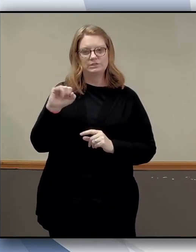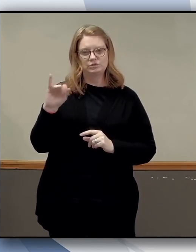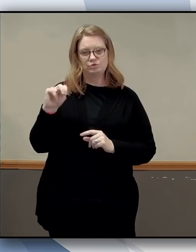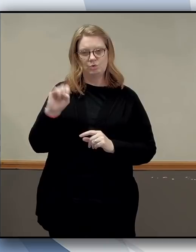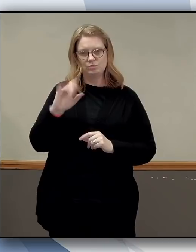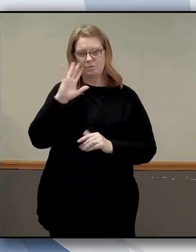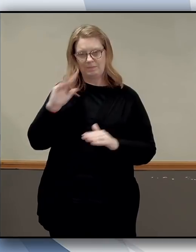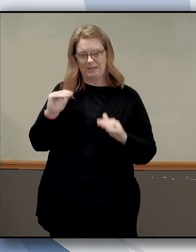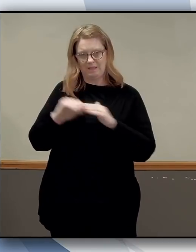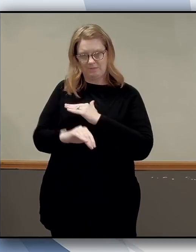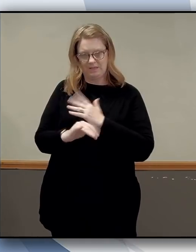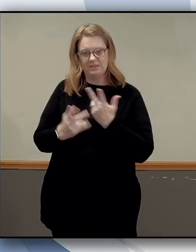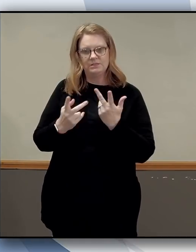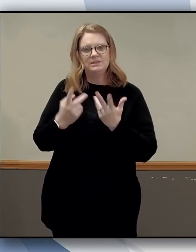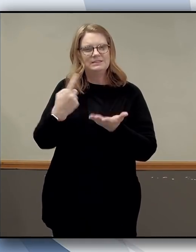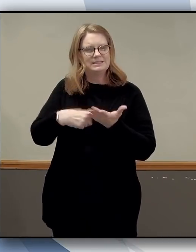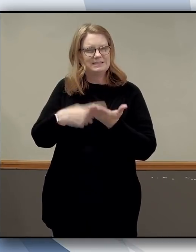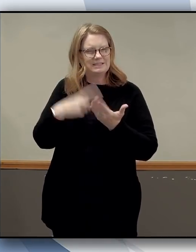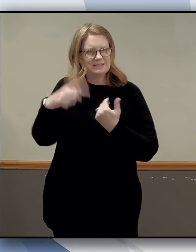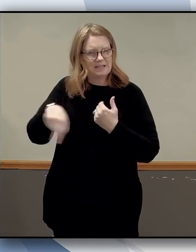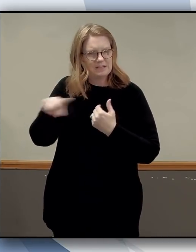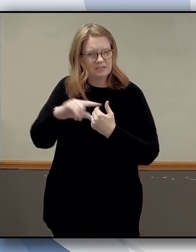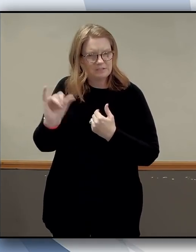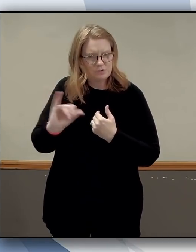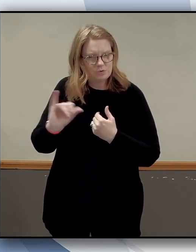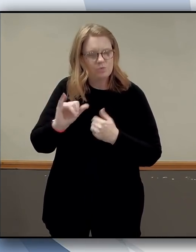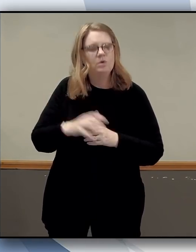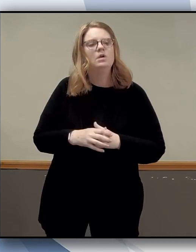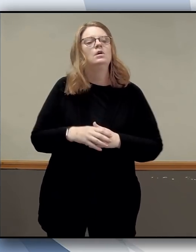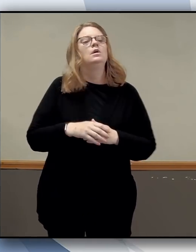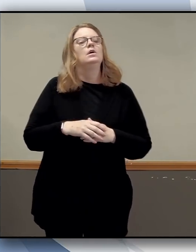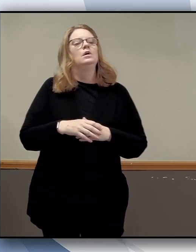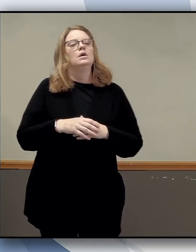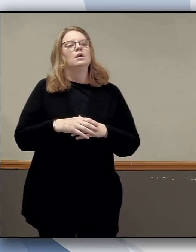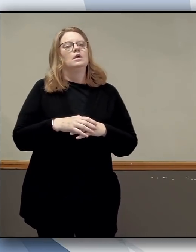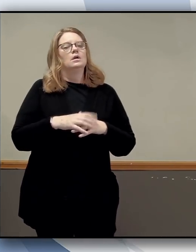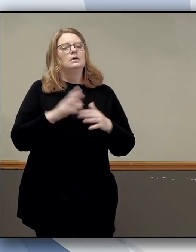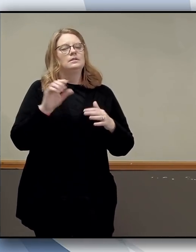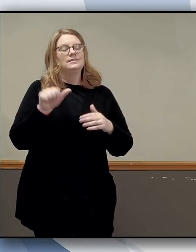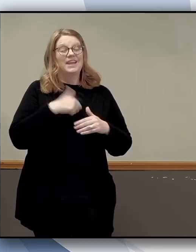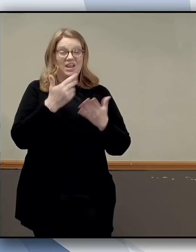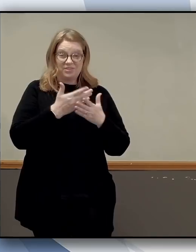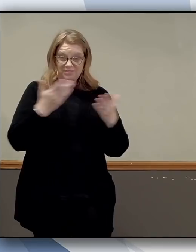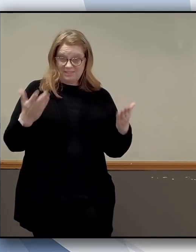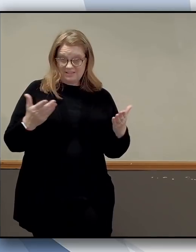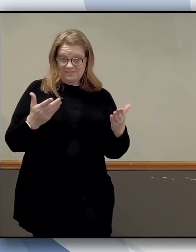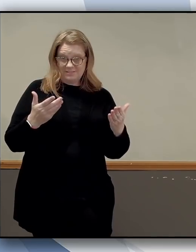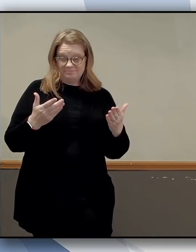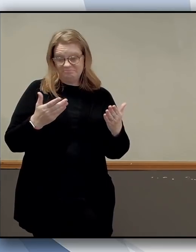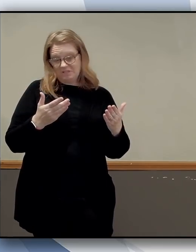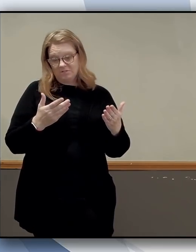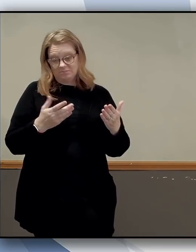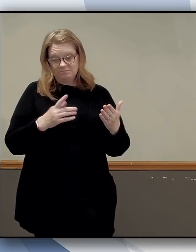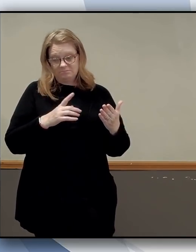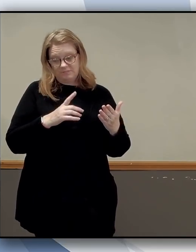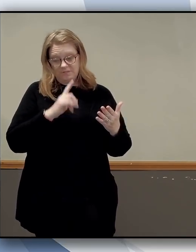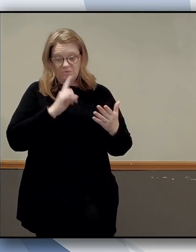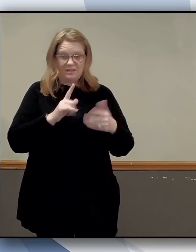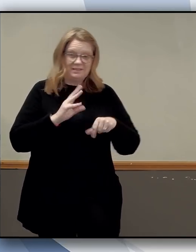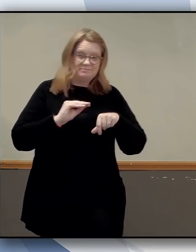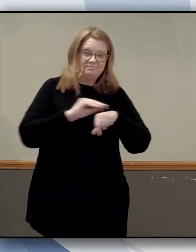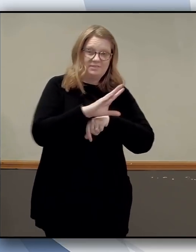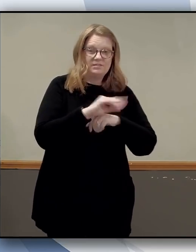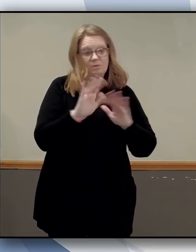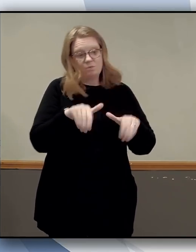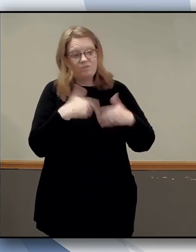we have also focused daily on the non-COVID effects of mitigation, and we've been delivering new services to